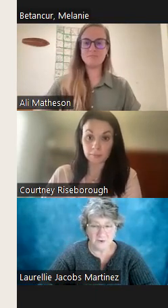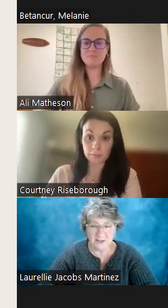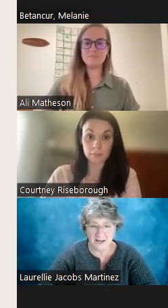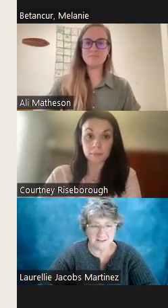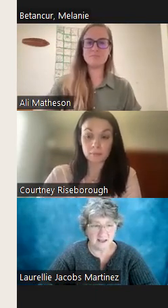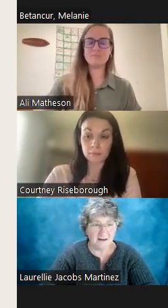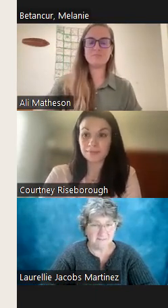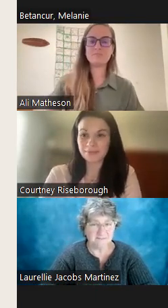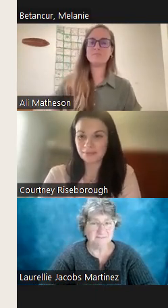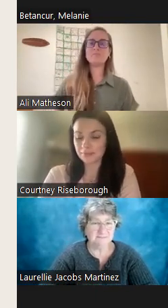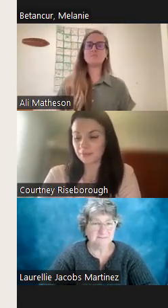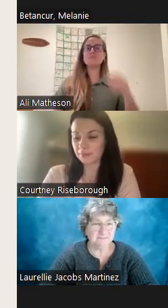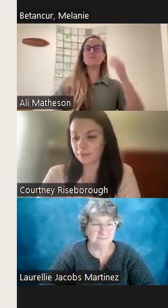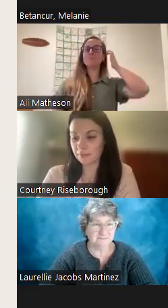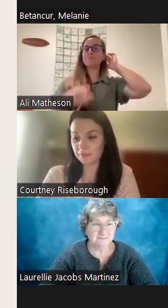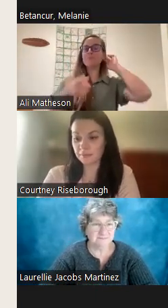Let's go to the next slide.